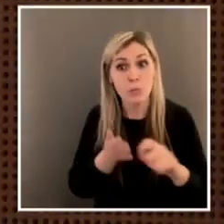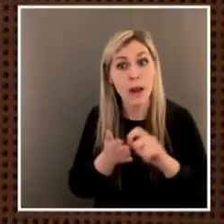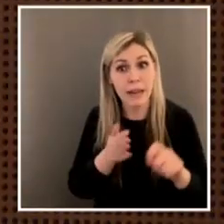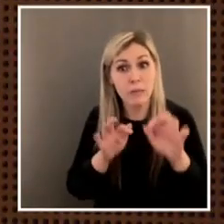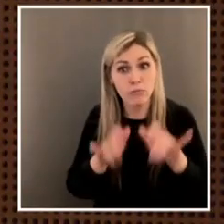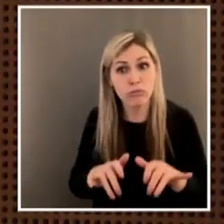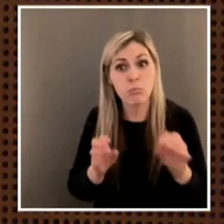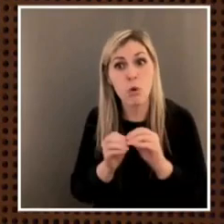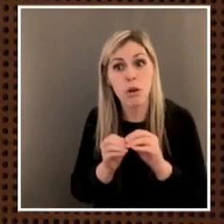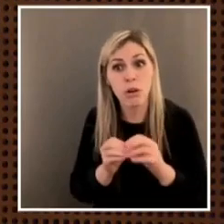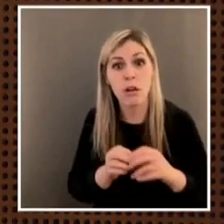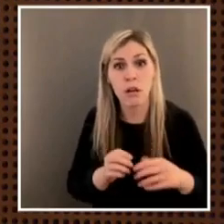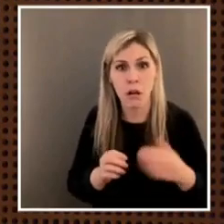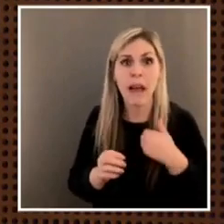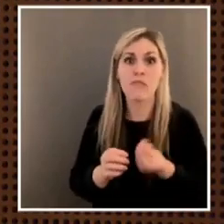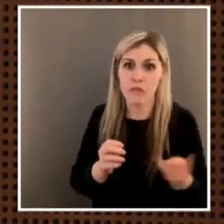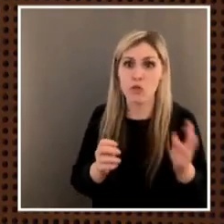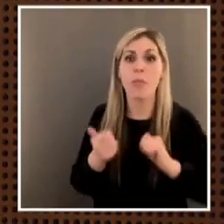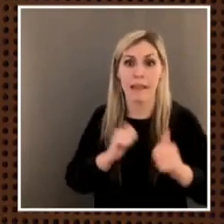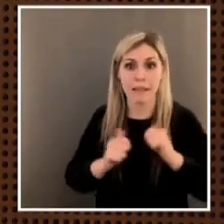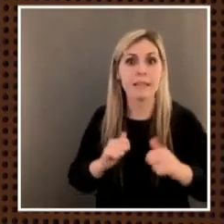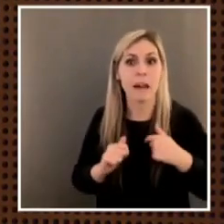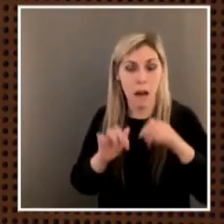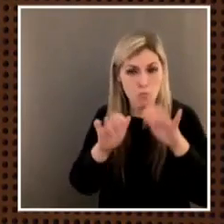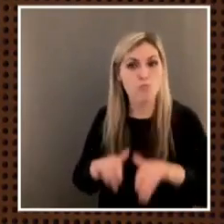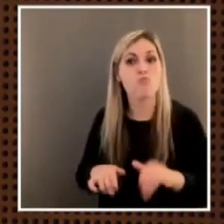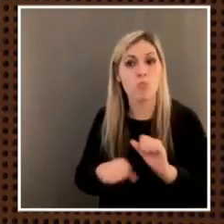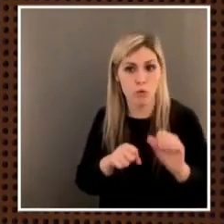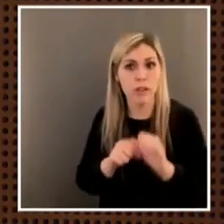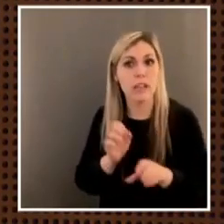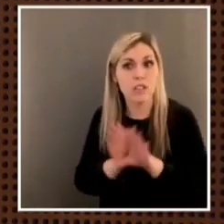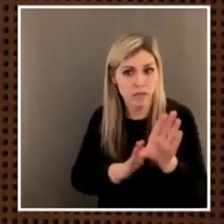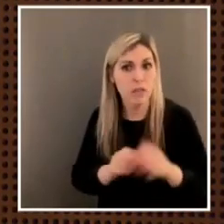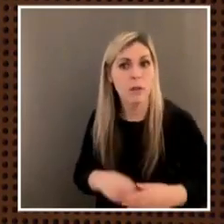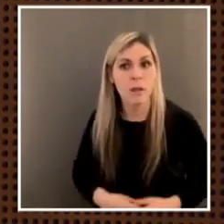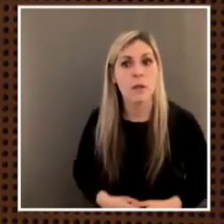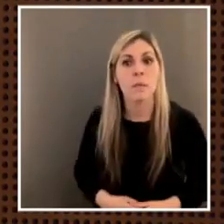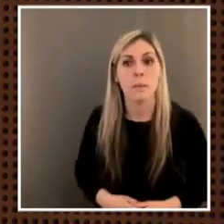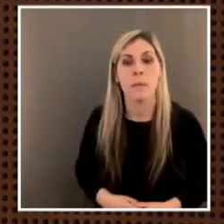I've got a couple of plays that I'm working on in development.